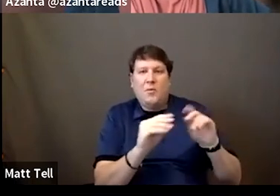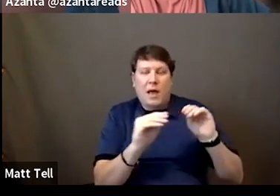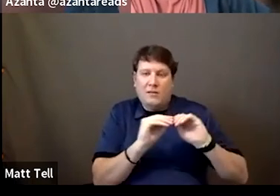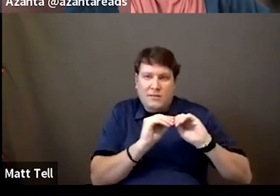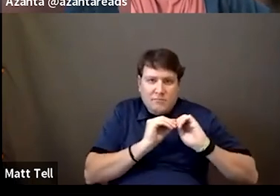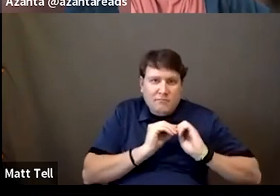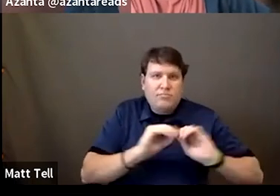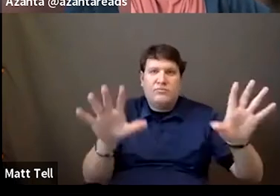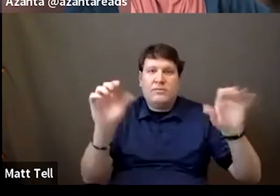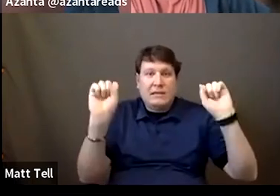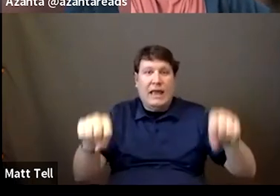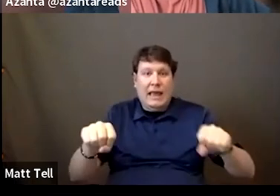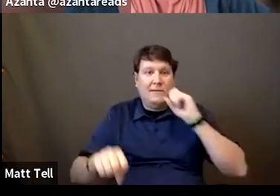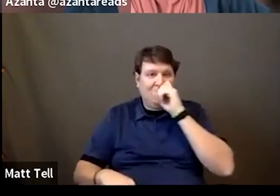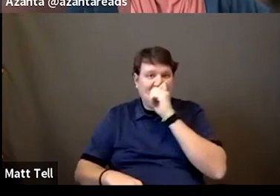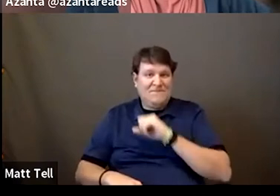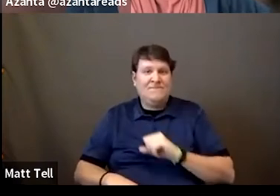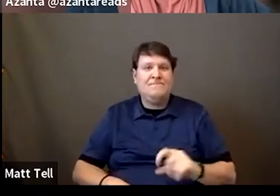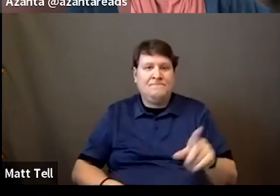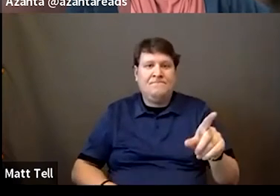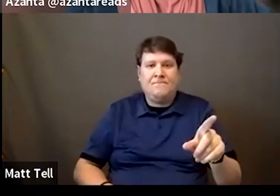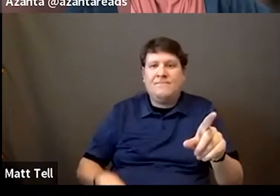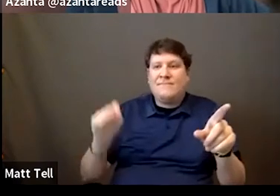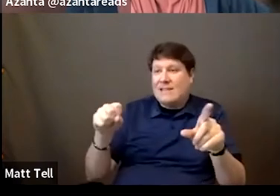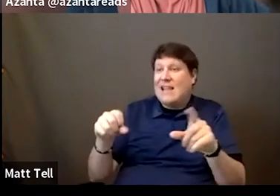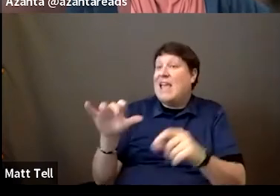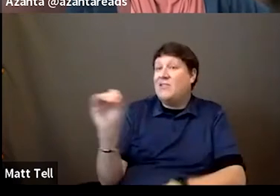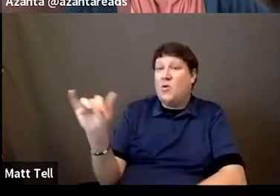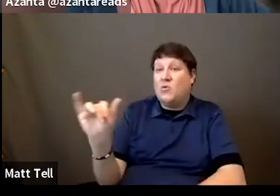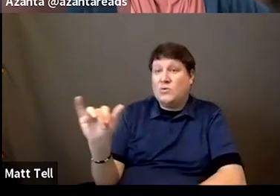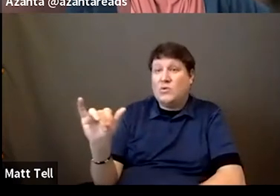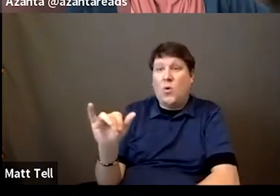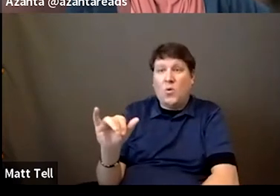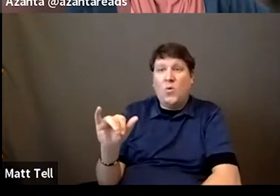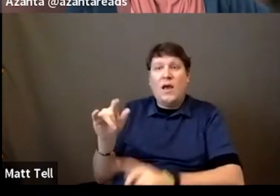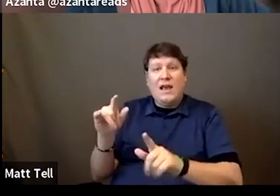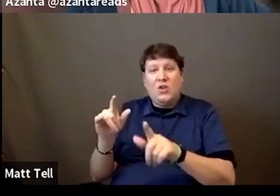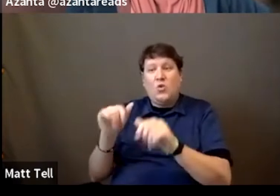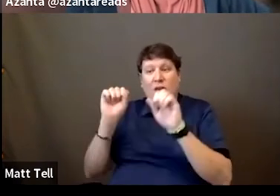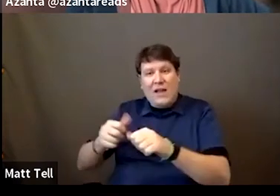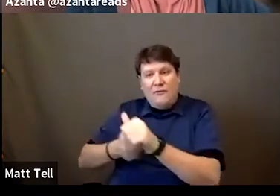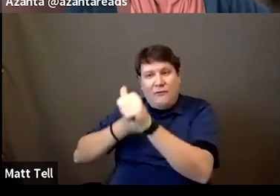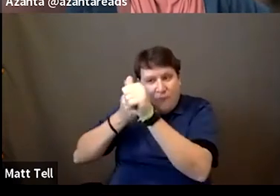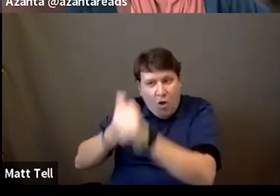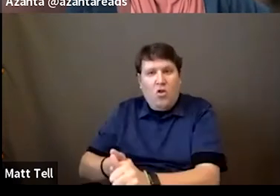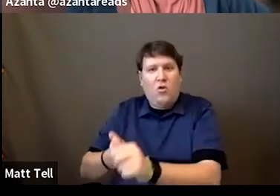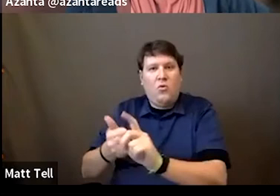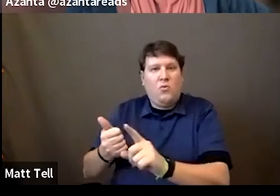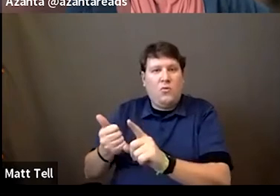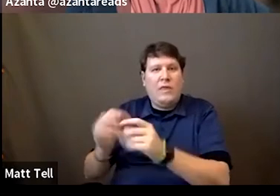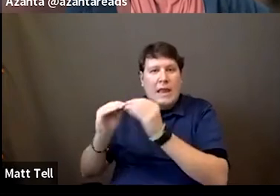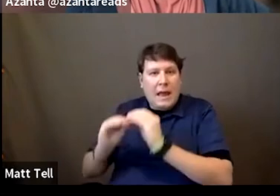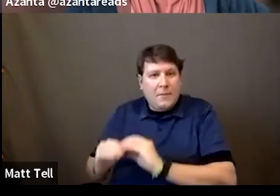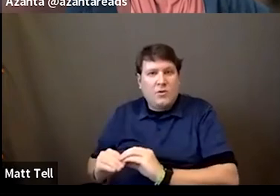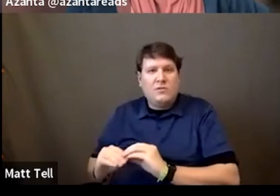like they're able to track this stuff, right? And even give you that information that, oh, this little